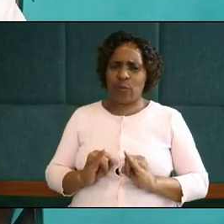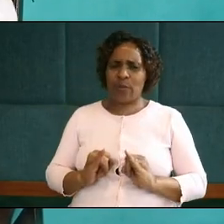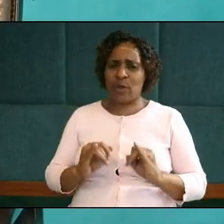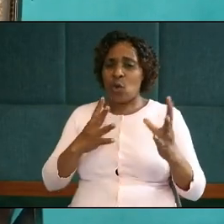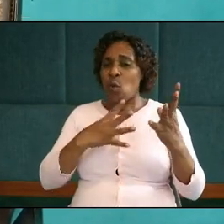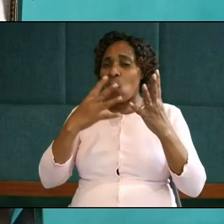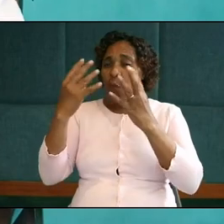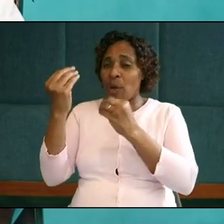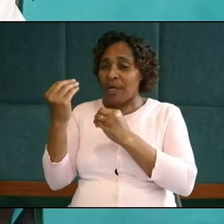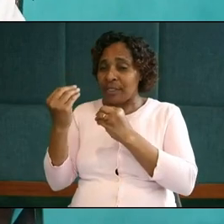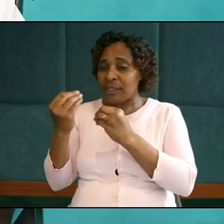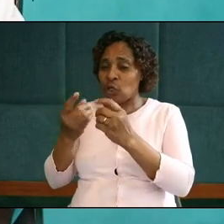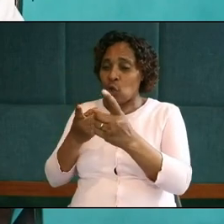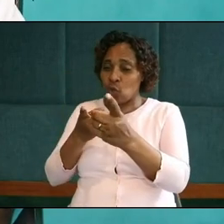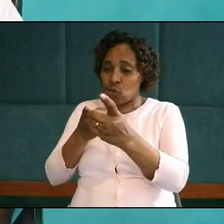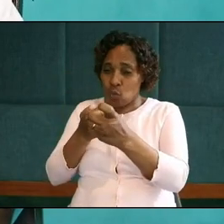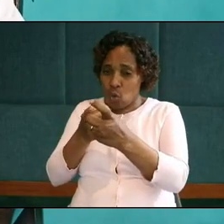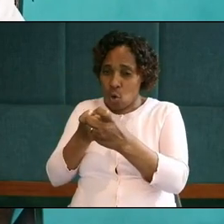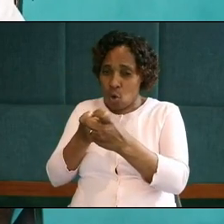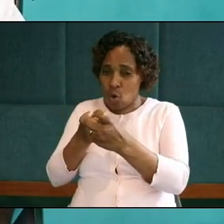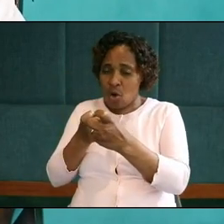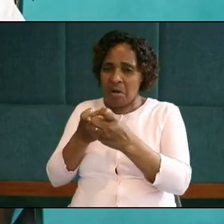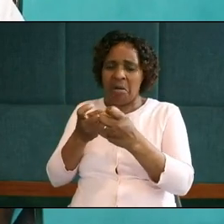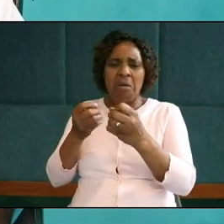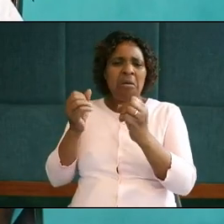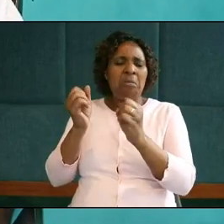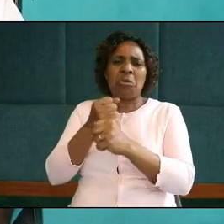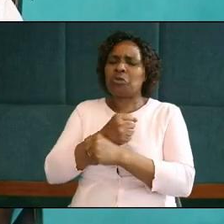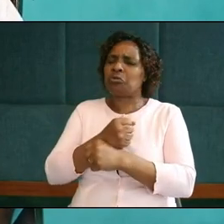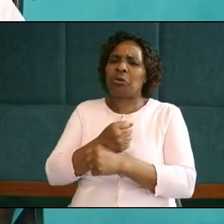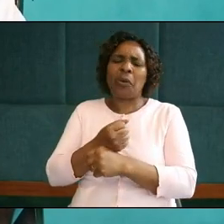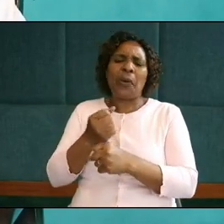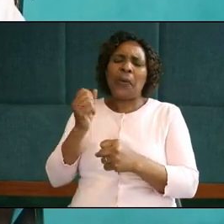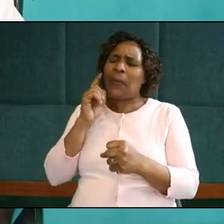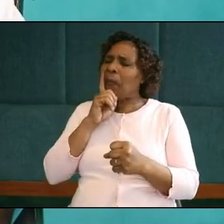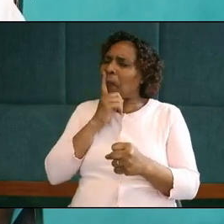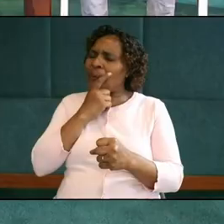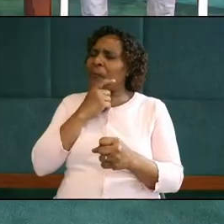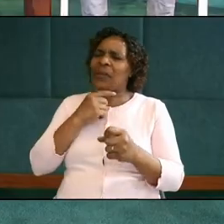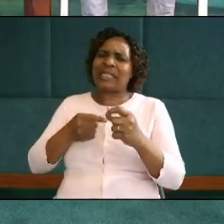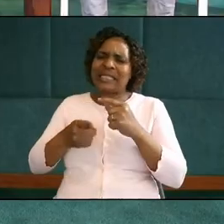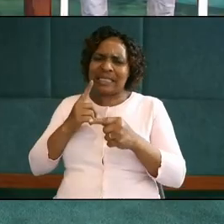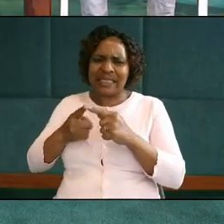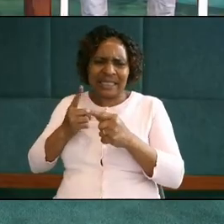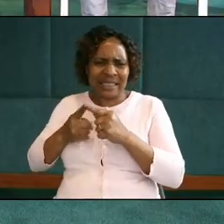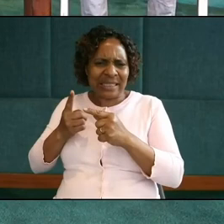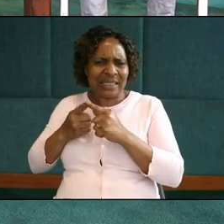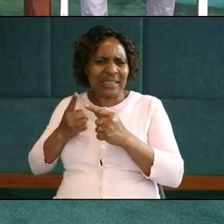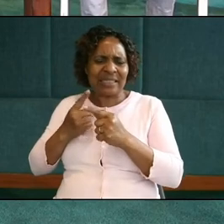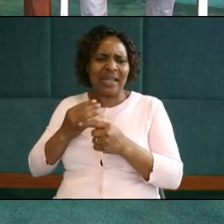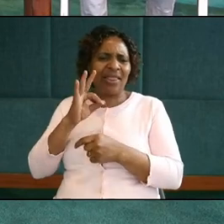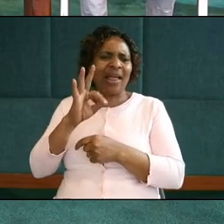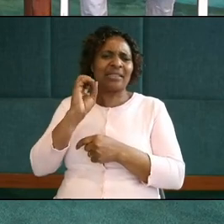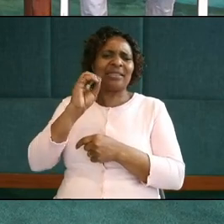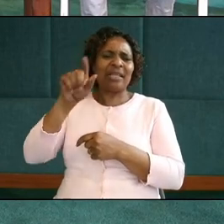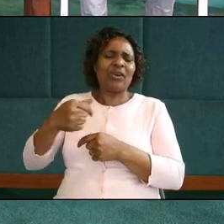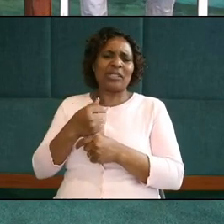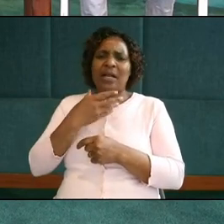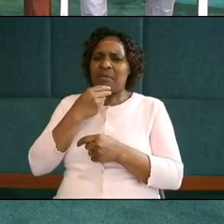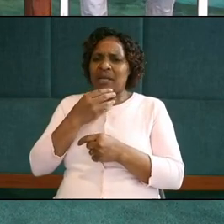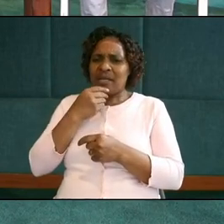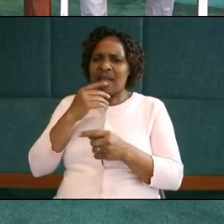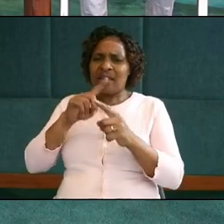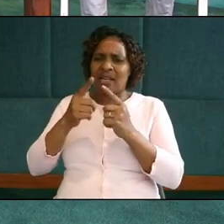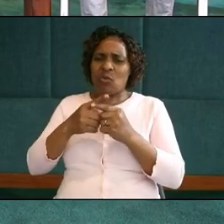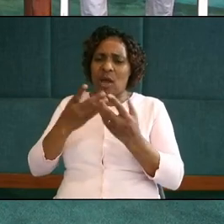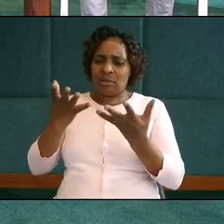went to war, of course, as you said, they were soundly beaten. 30,000 men dead. Yeah. And right there, so they placed Dagon and